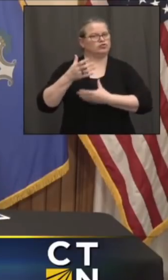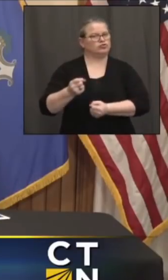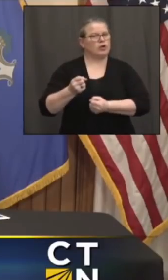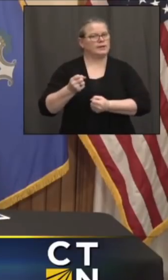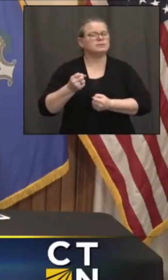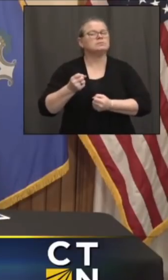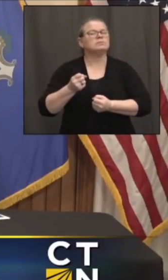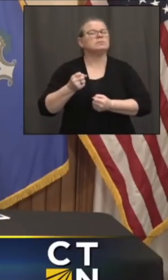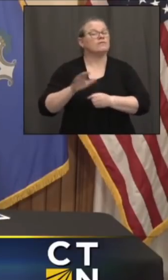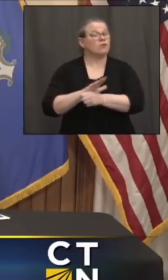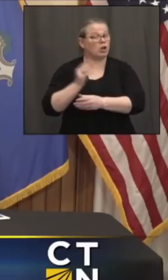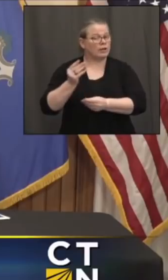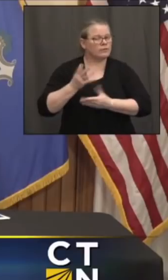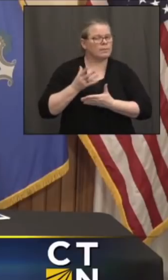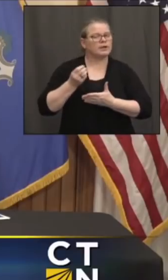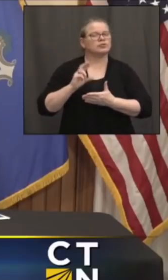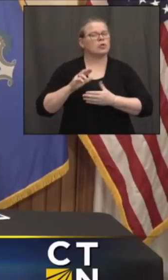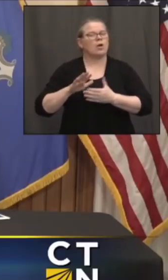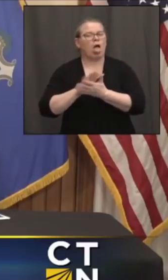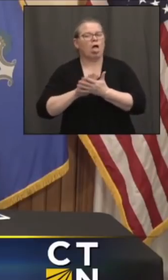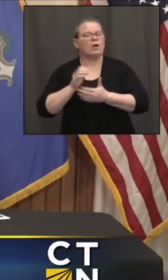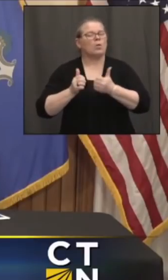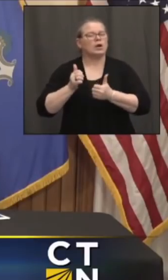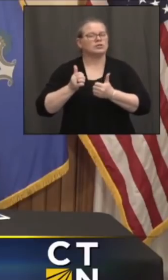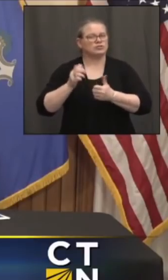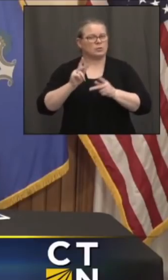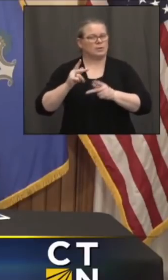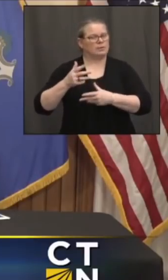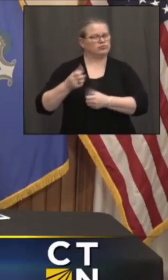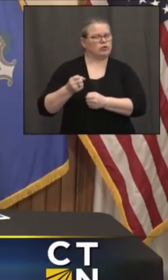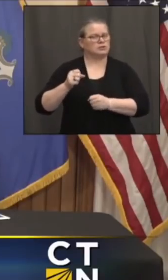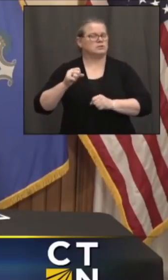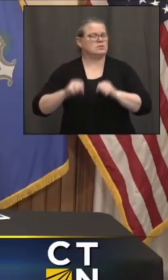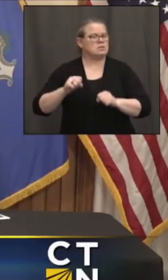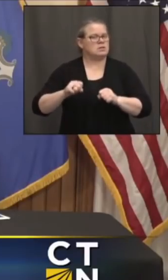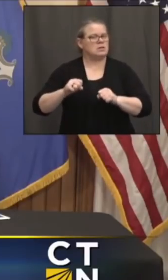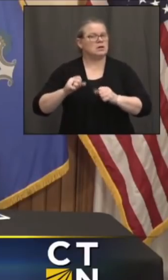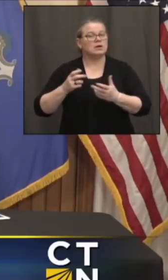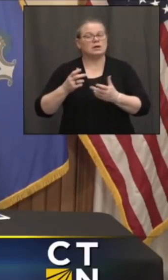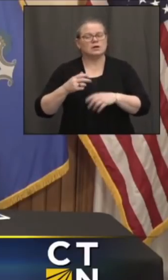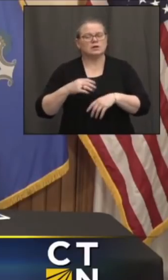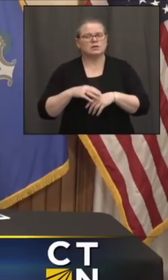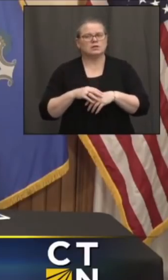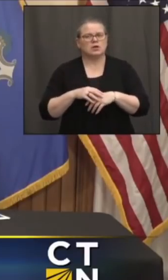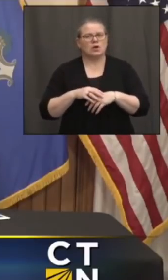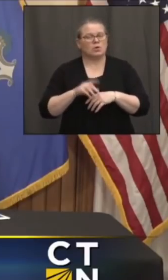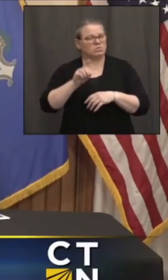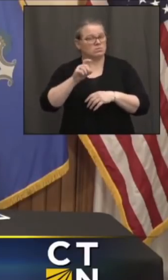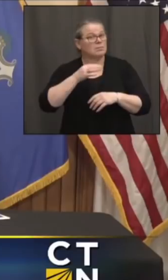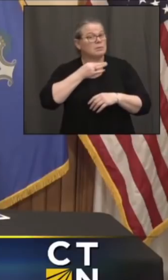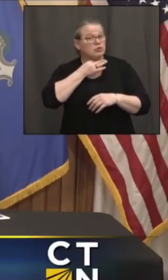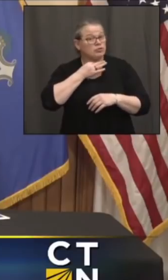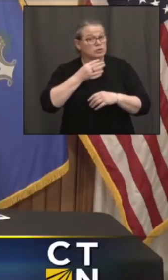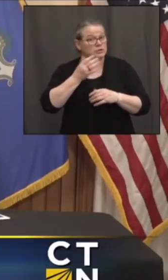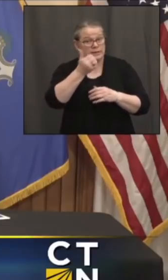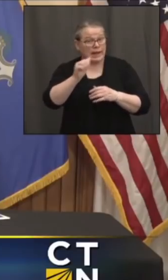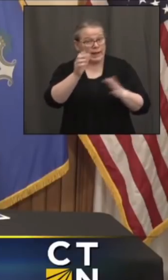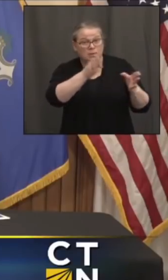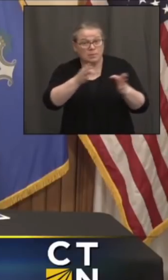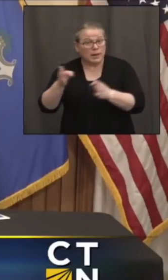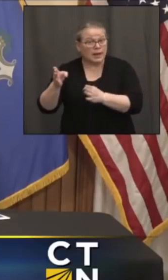what's happening in terms of vaccine coverage. So are there plans to at least